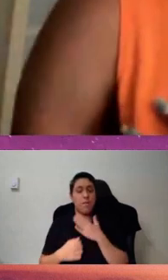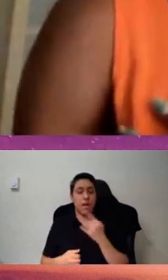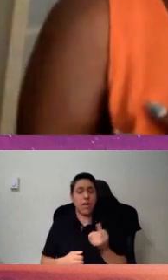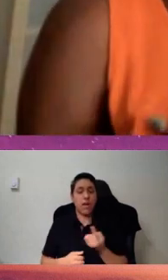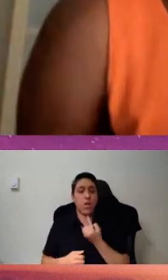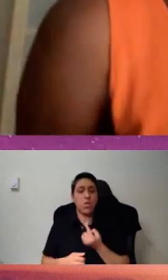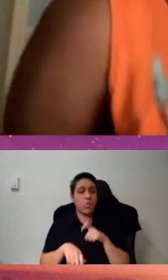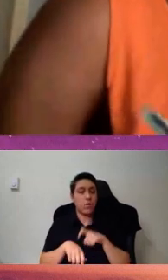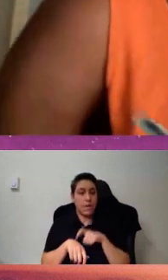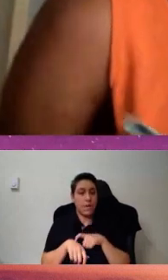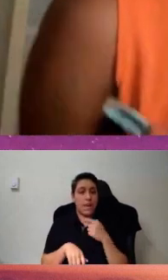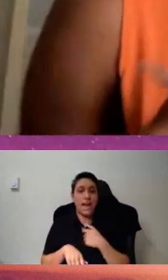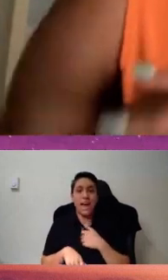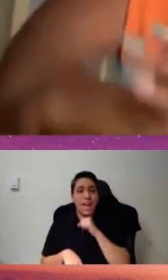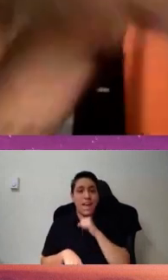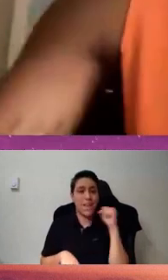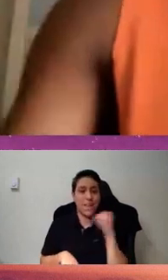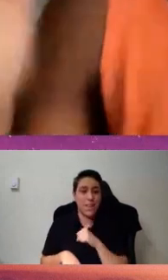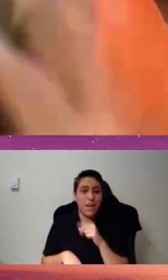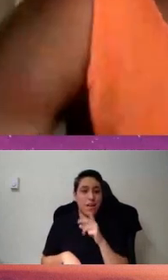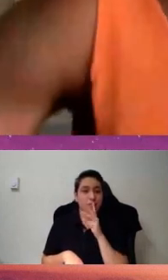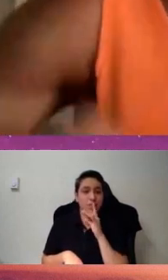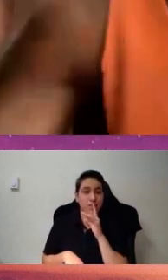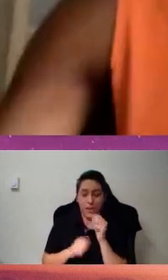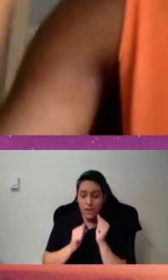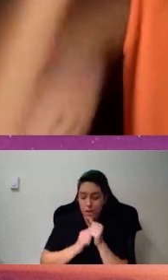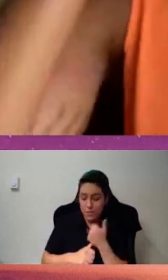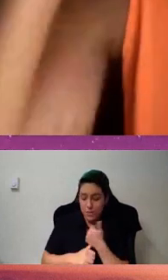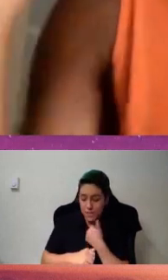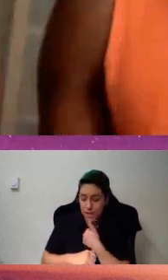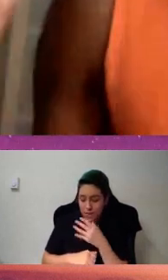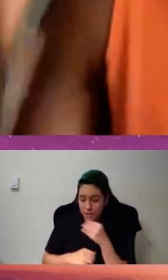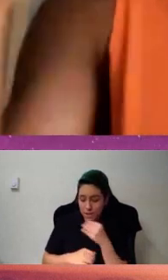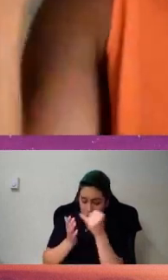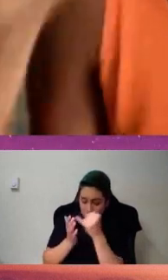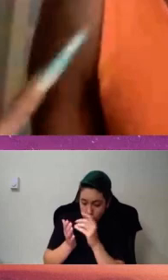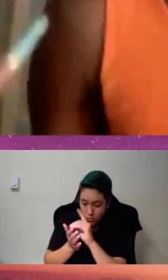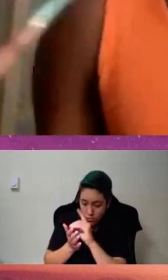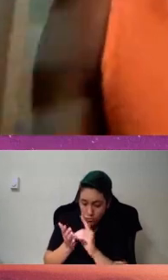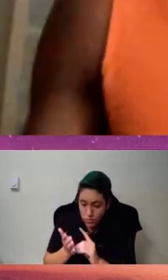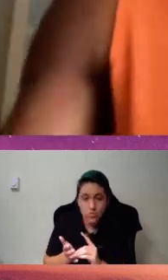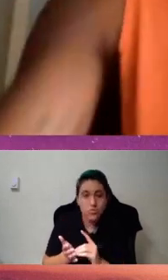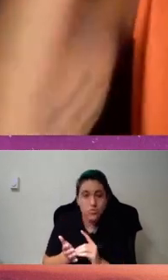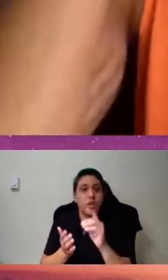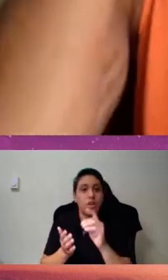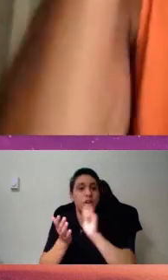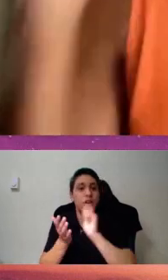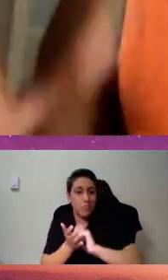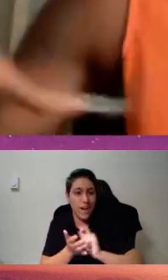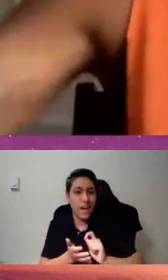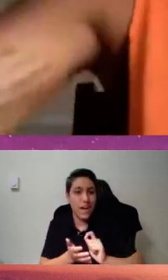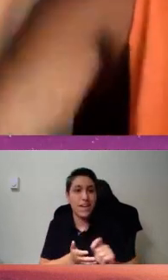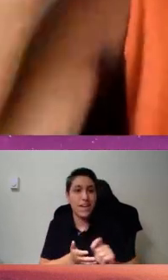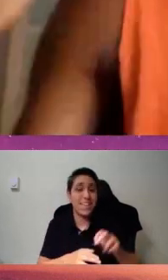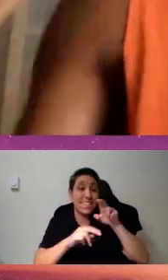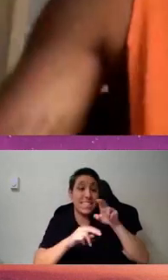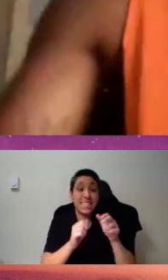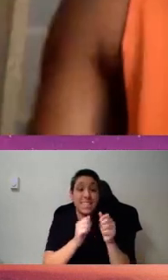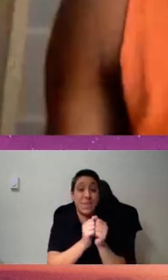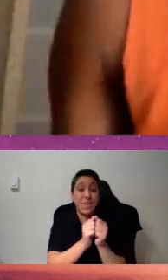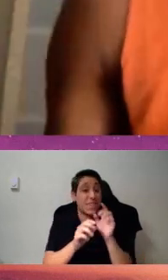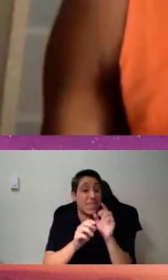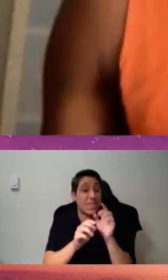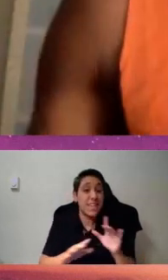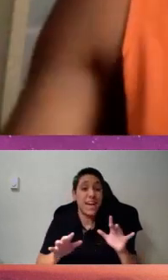and journaling, you know, and taking a bath and, you know, just sitting in silence, even just sitting in silence, listening